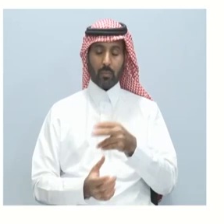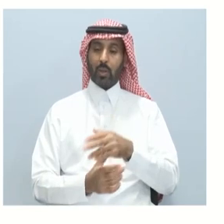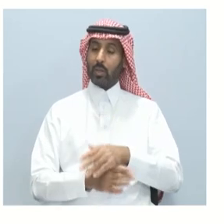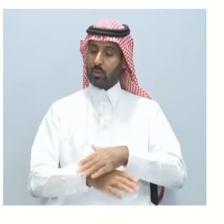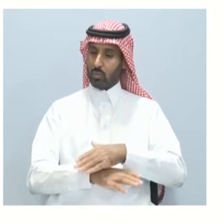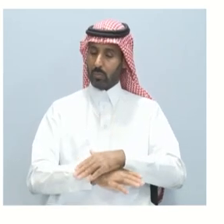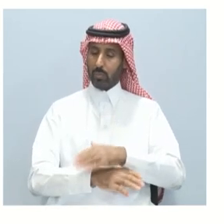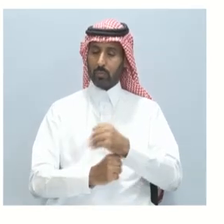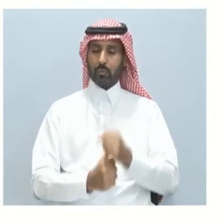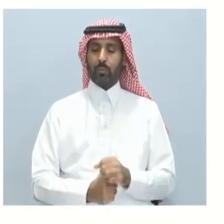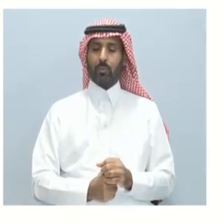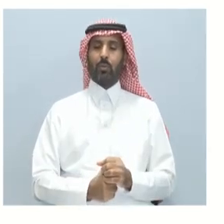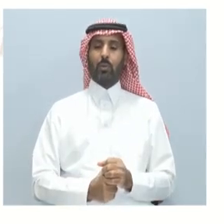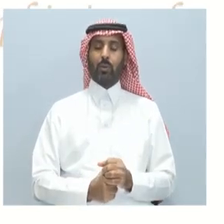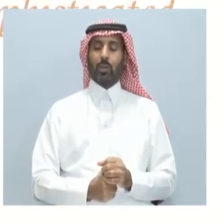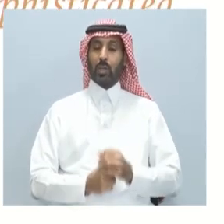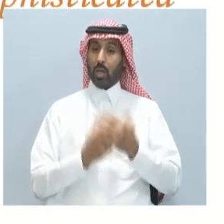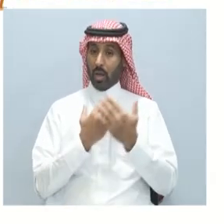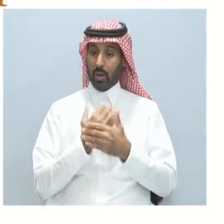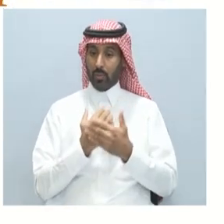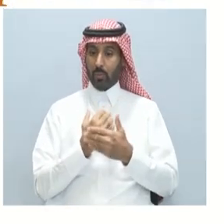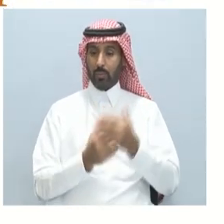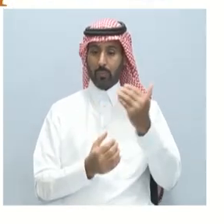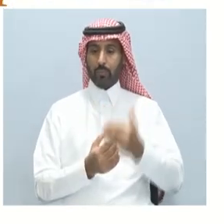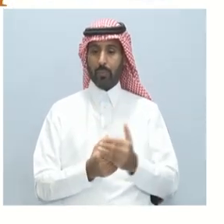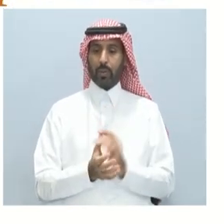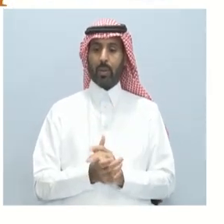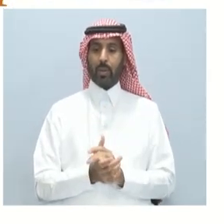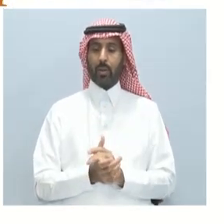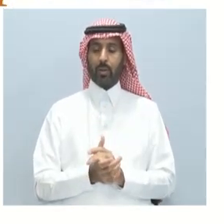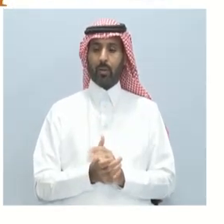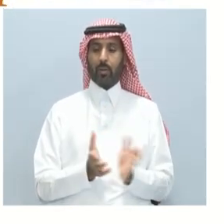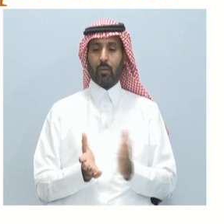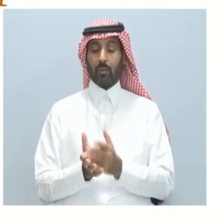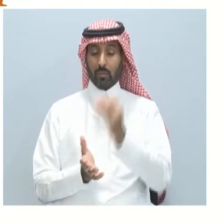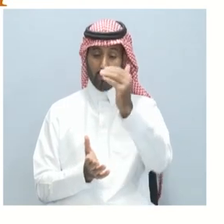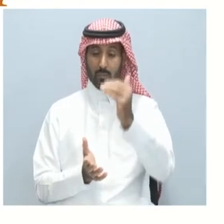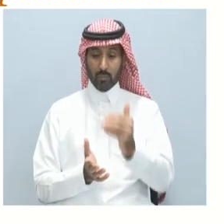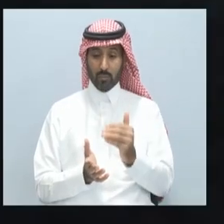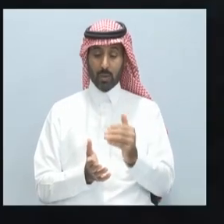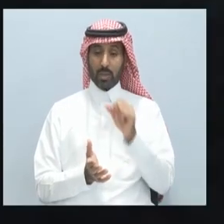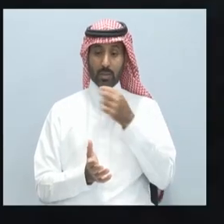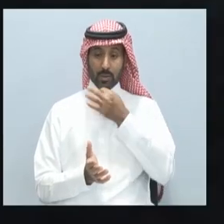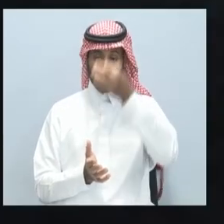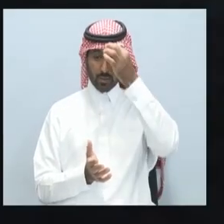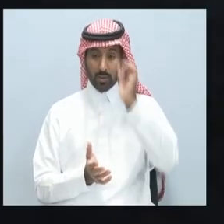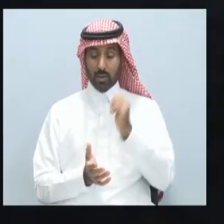We can also say that he was kind and he was sophisticated. So these words or